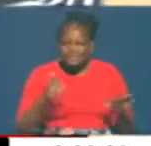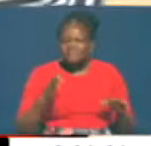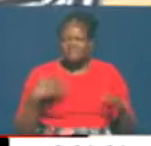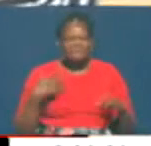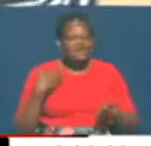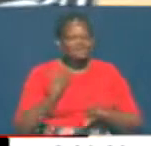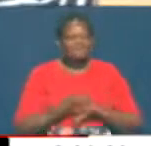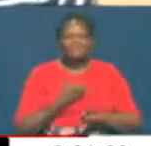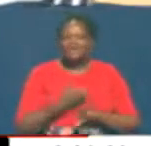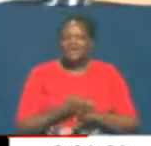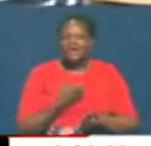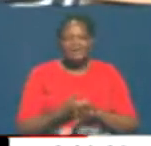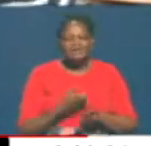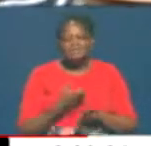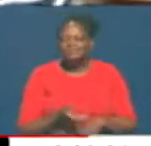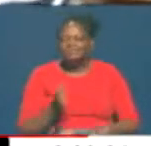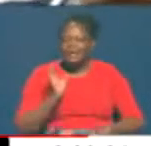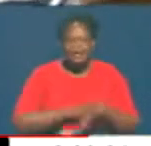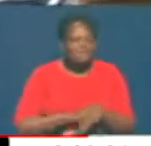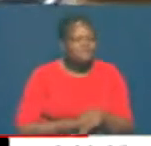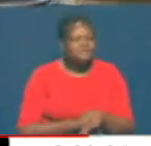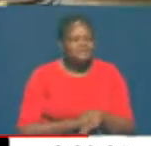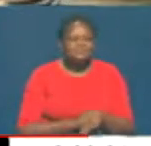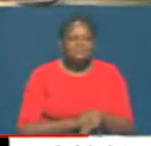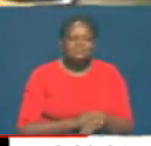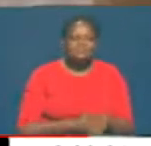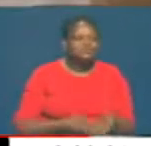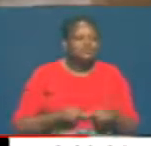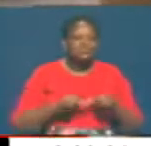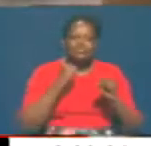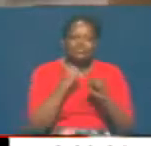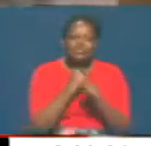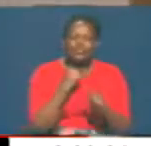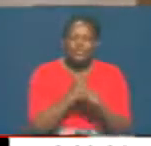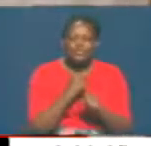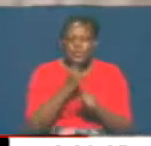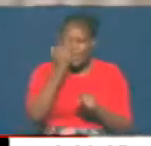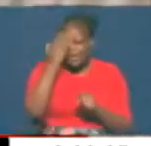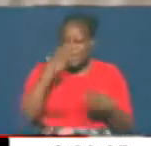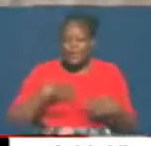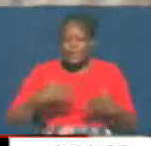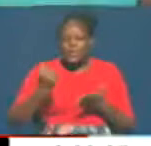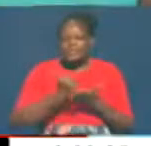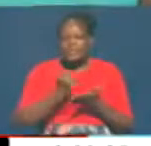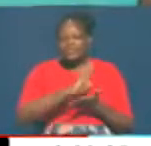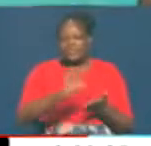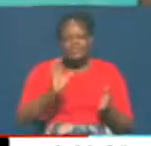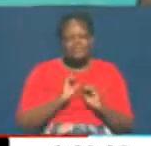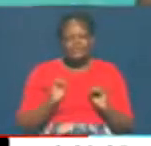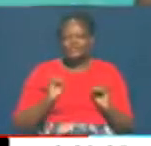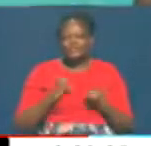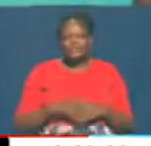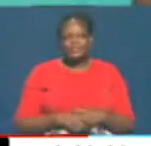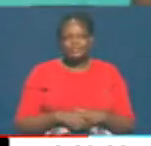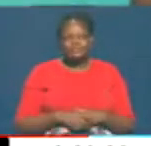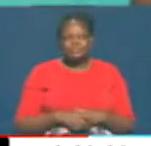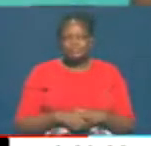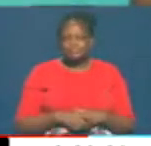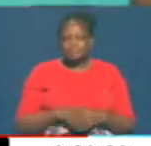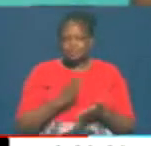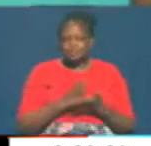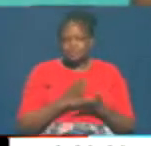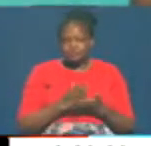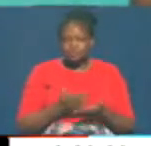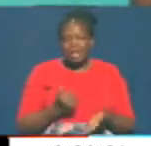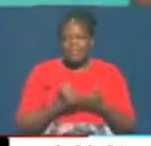and maintaining jobs as employers are reluctant to hire people with criminal records. You help us create